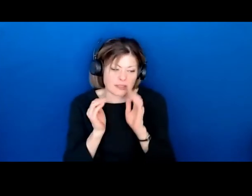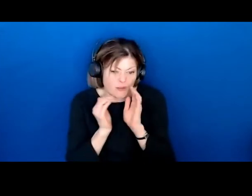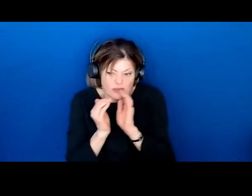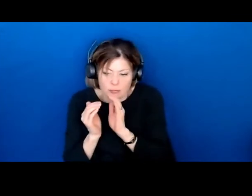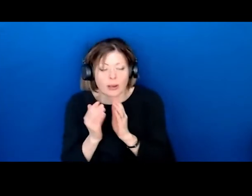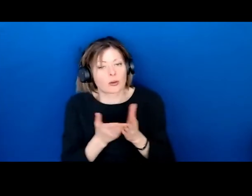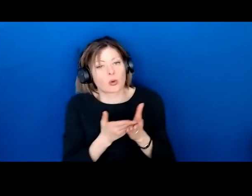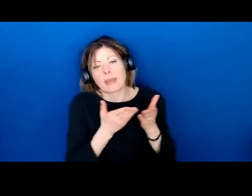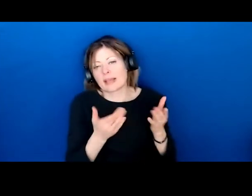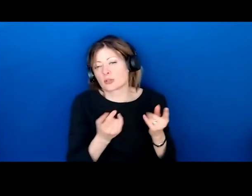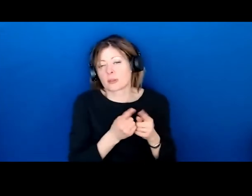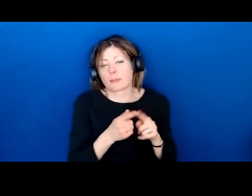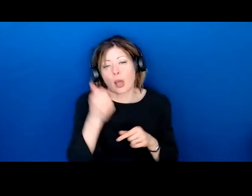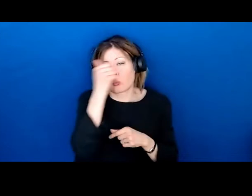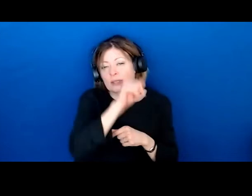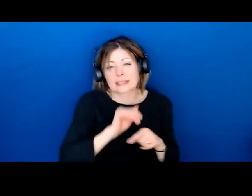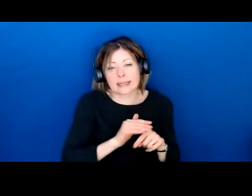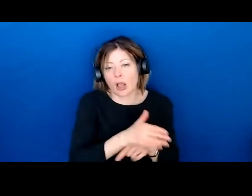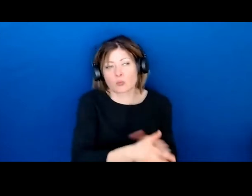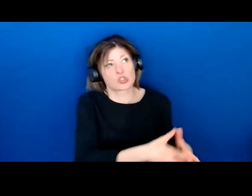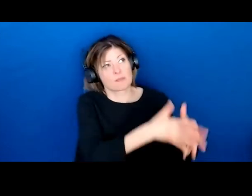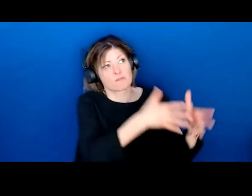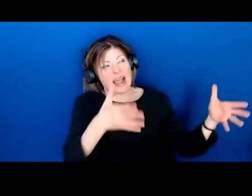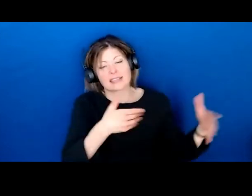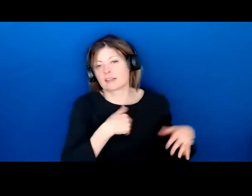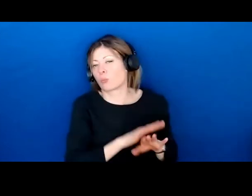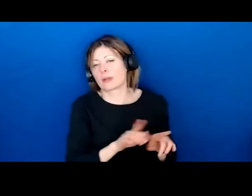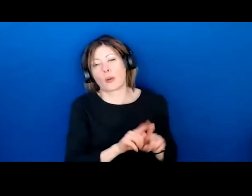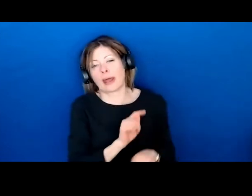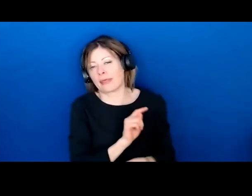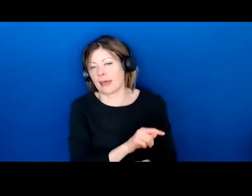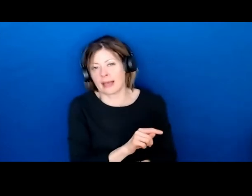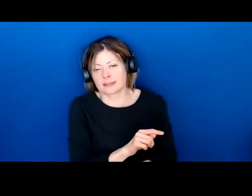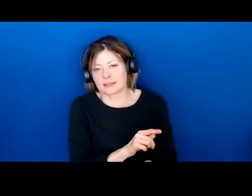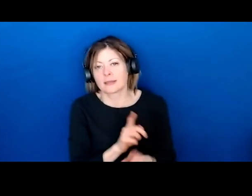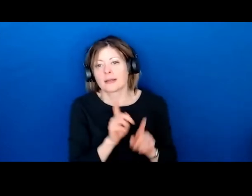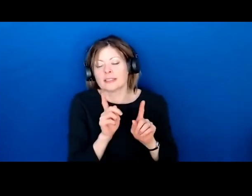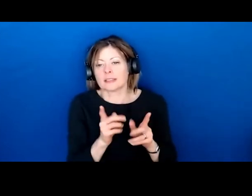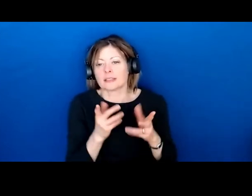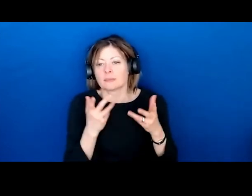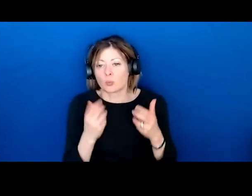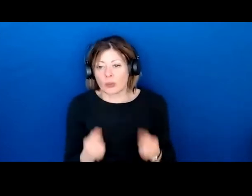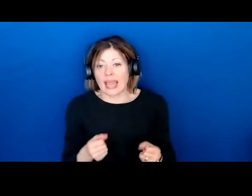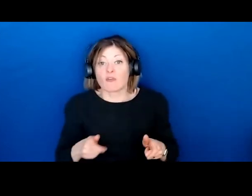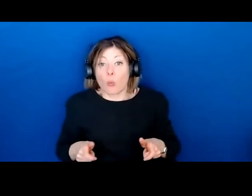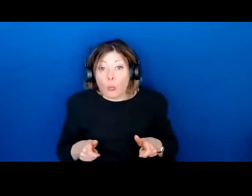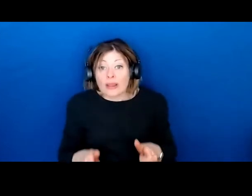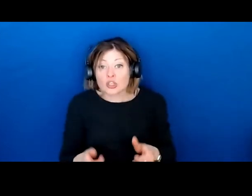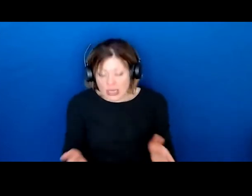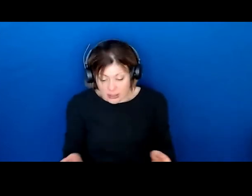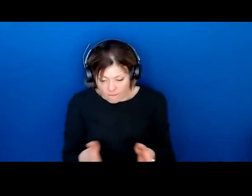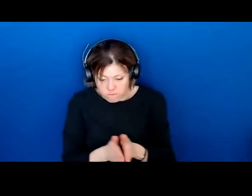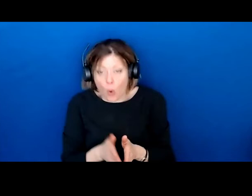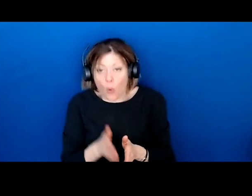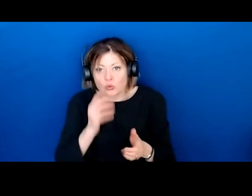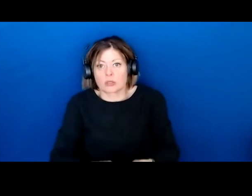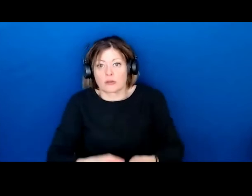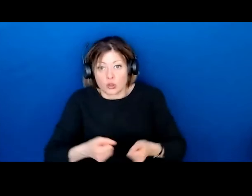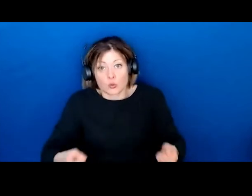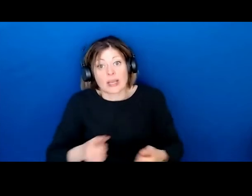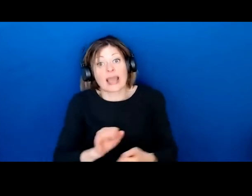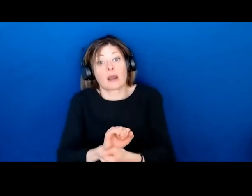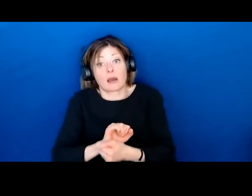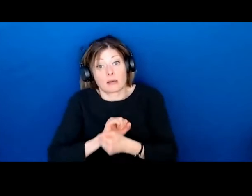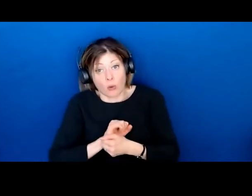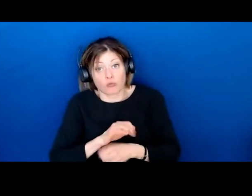or anywhere like that. But we have folding wheelchairs to hire. To borrow for